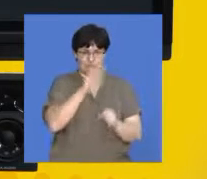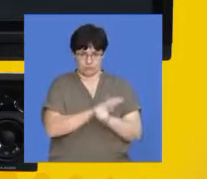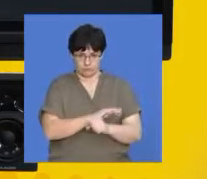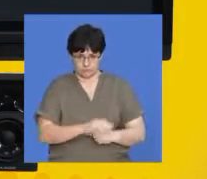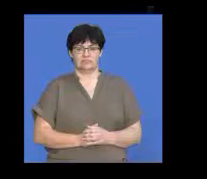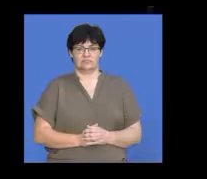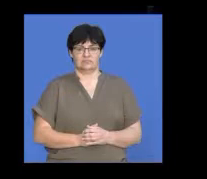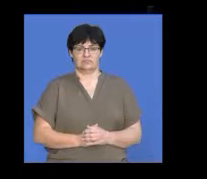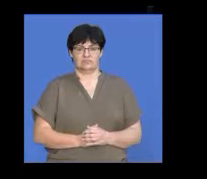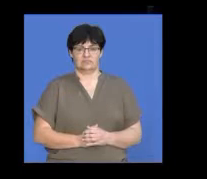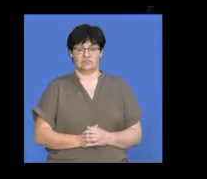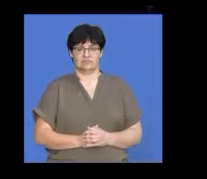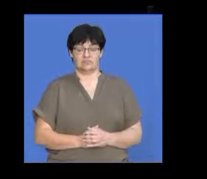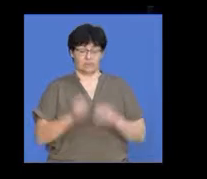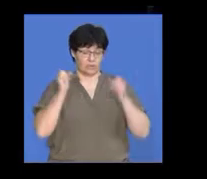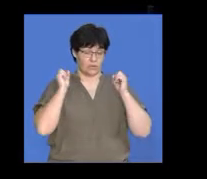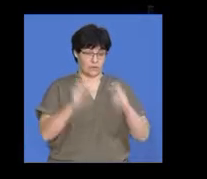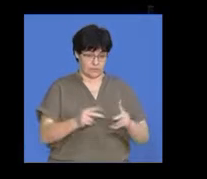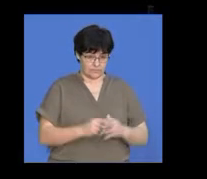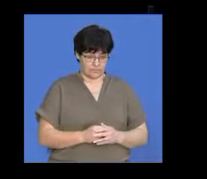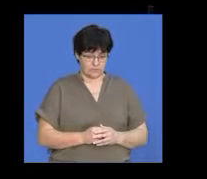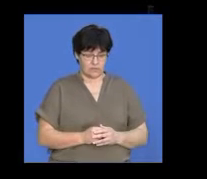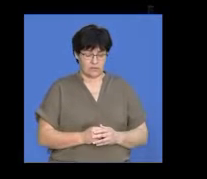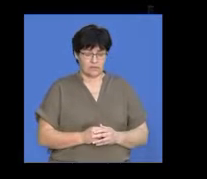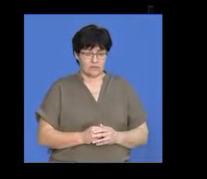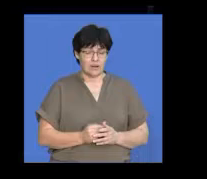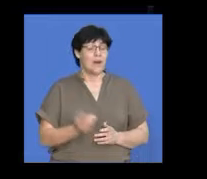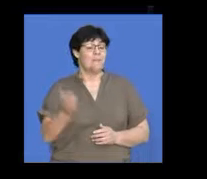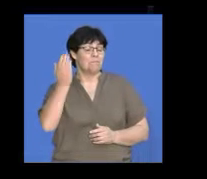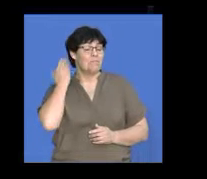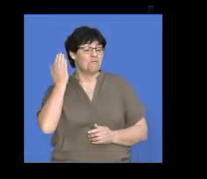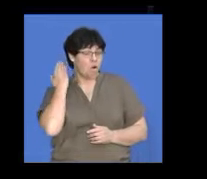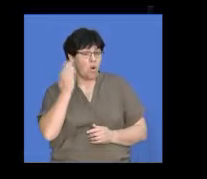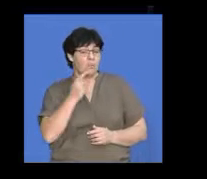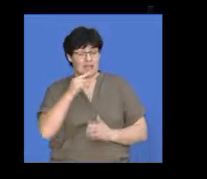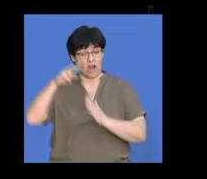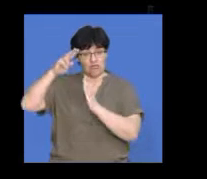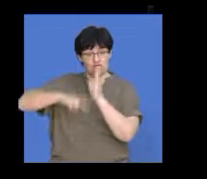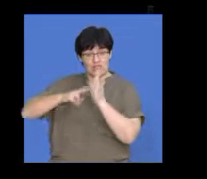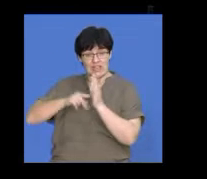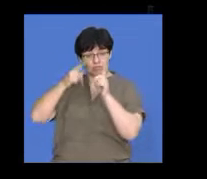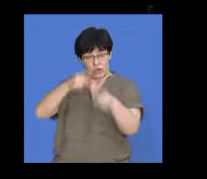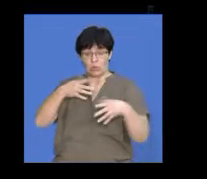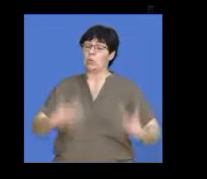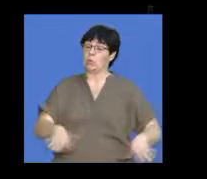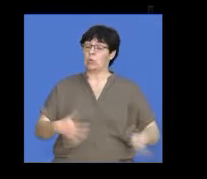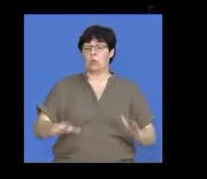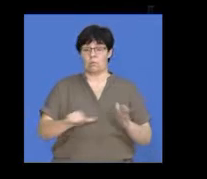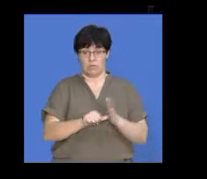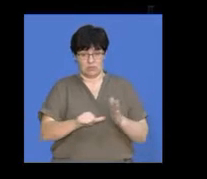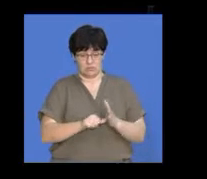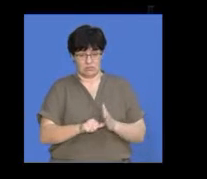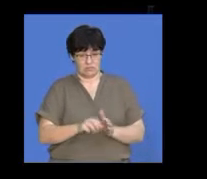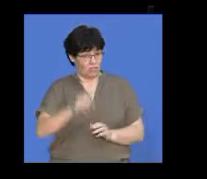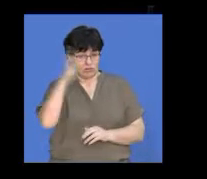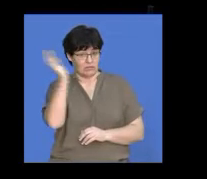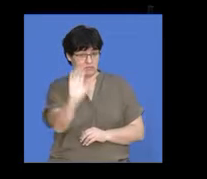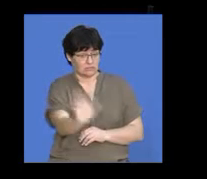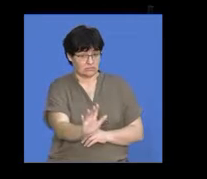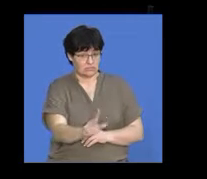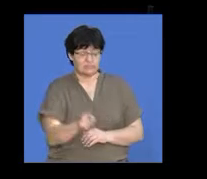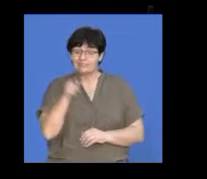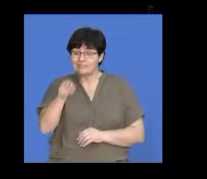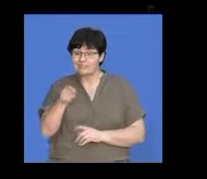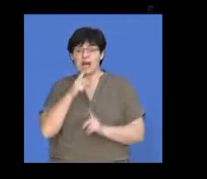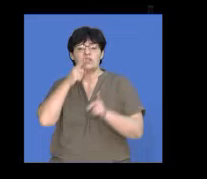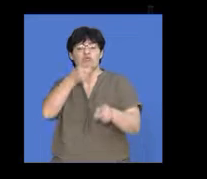let's go there. Okay, so remember, guys, I told you the importance of reading instructions. Don't forget that. So this